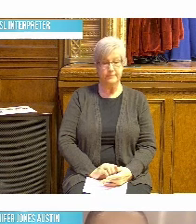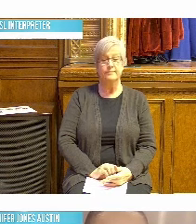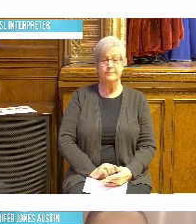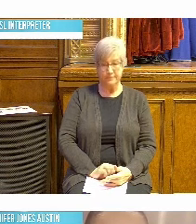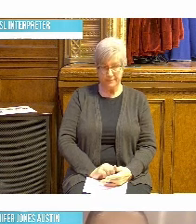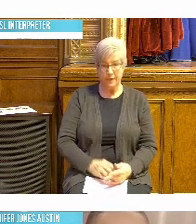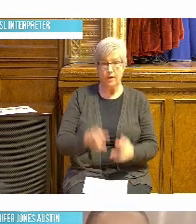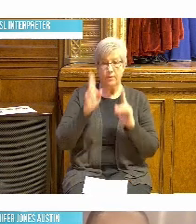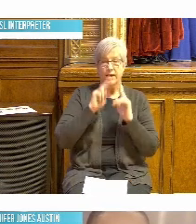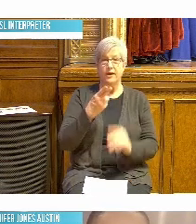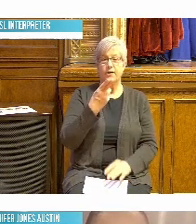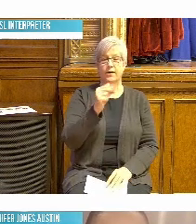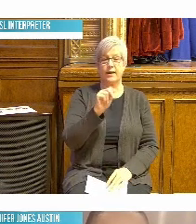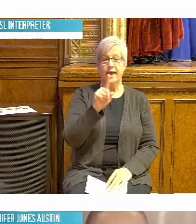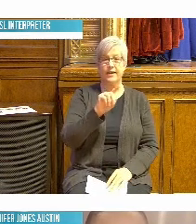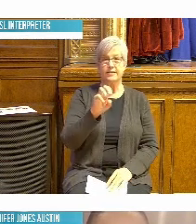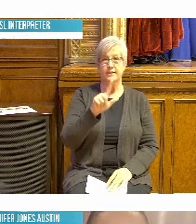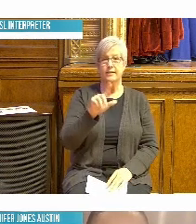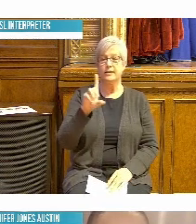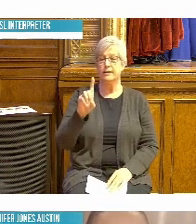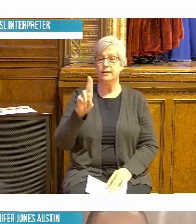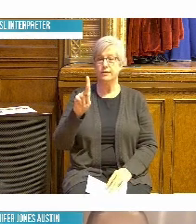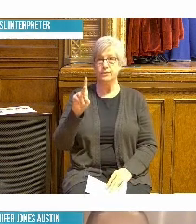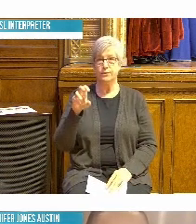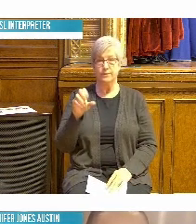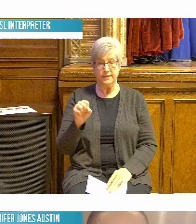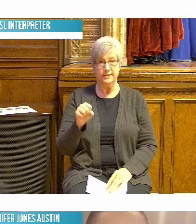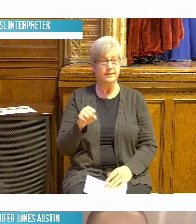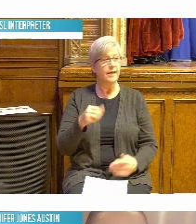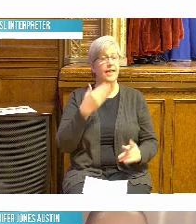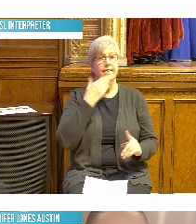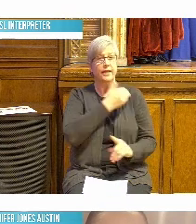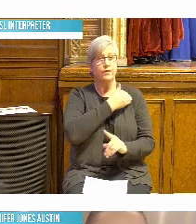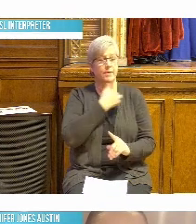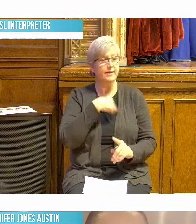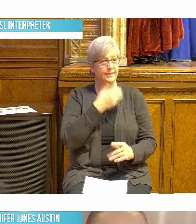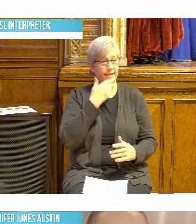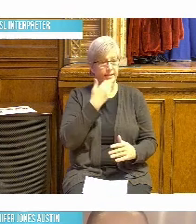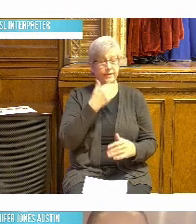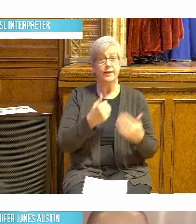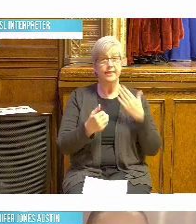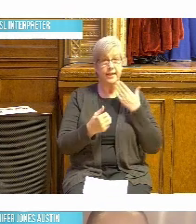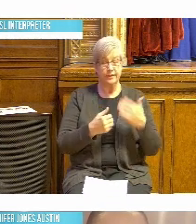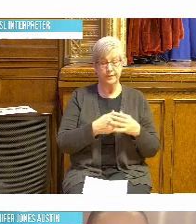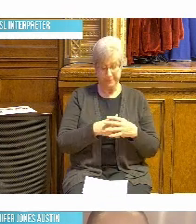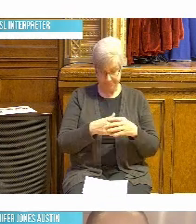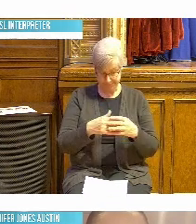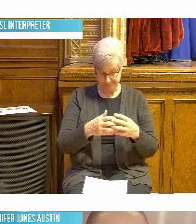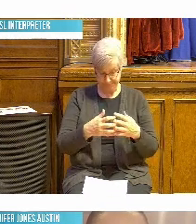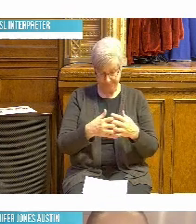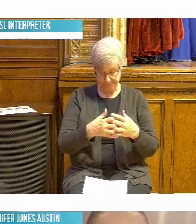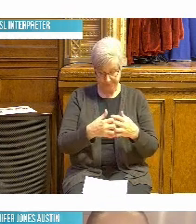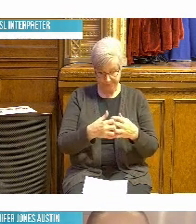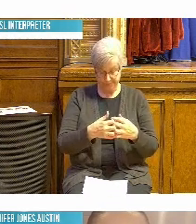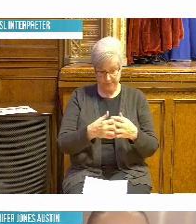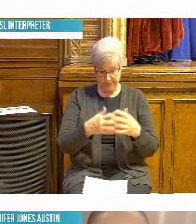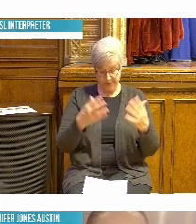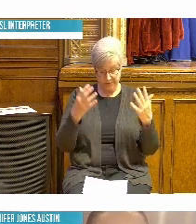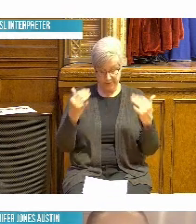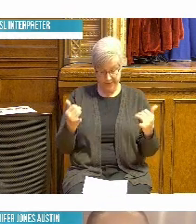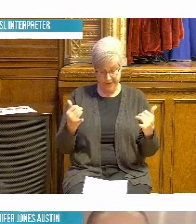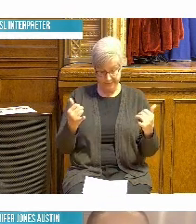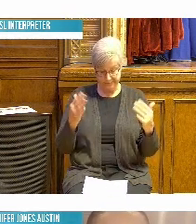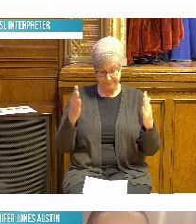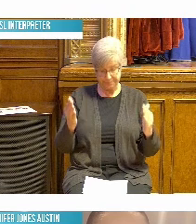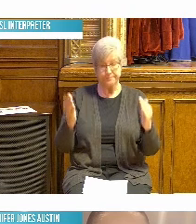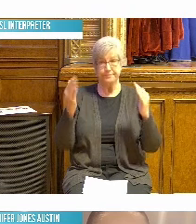We honor Hazel Dukes. Thank you for that reminder. Thank you. Thank you very much. Thank you. And so with that, we are